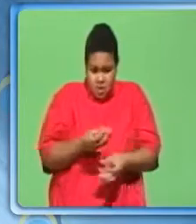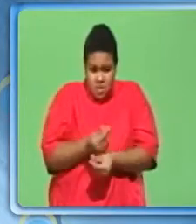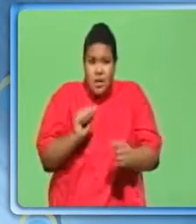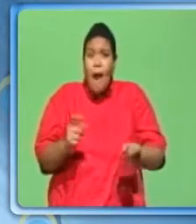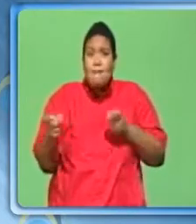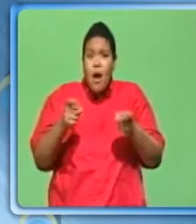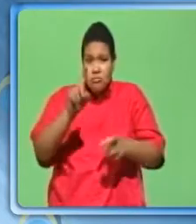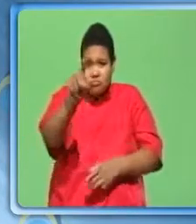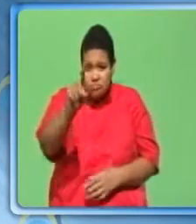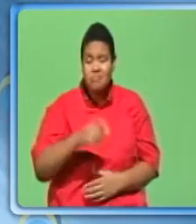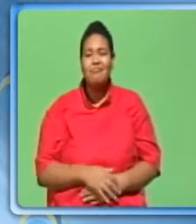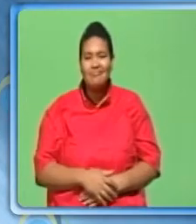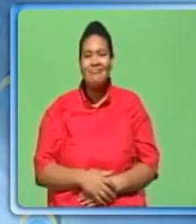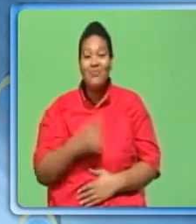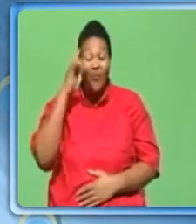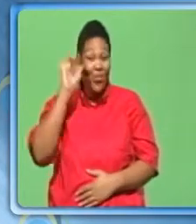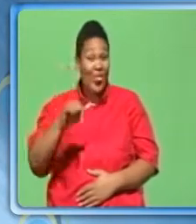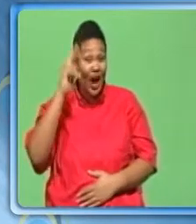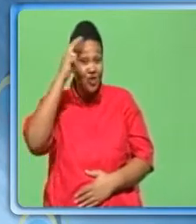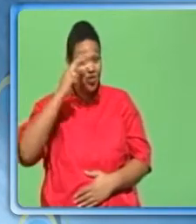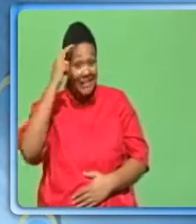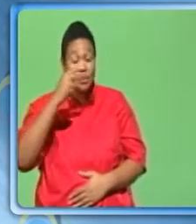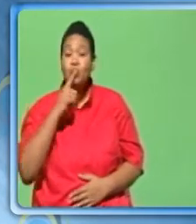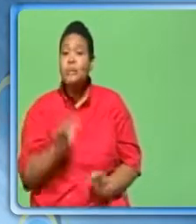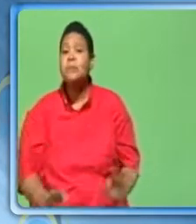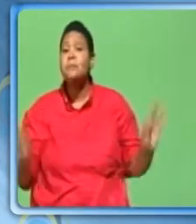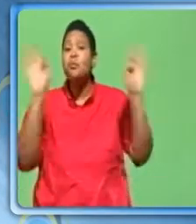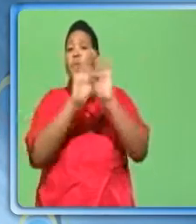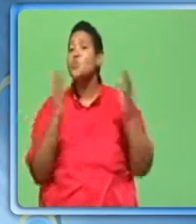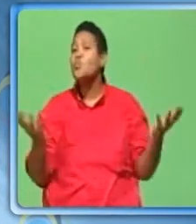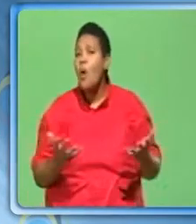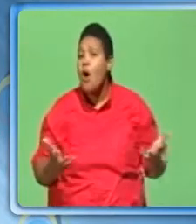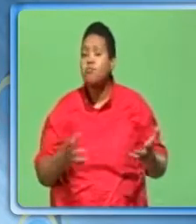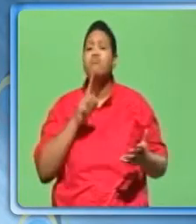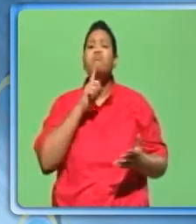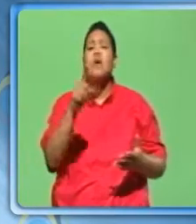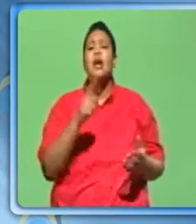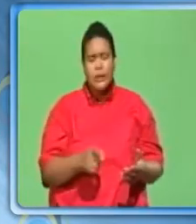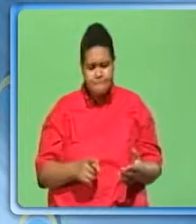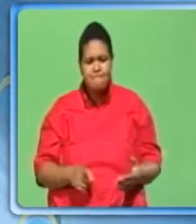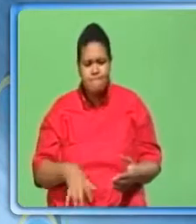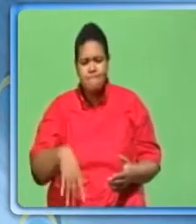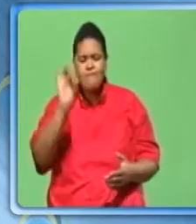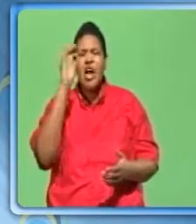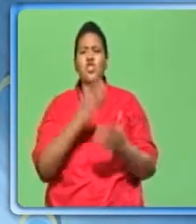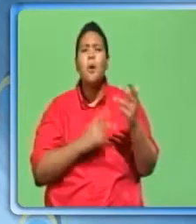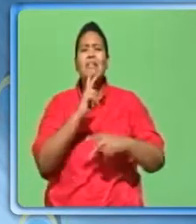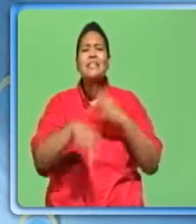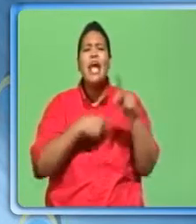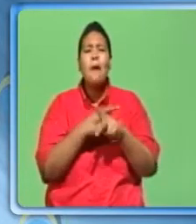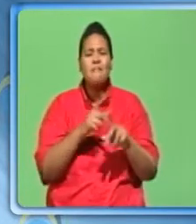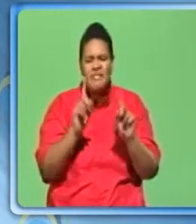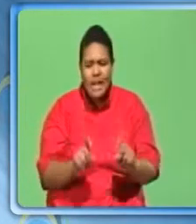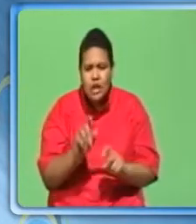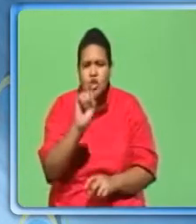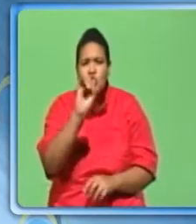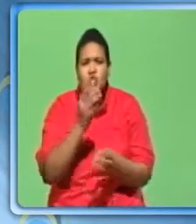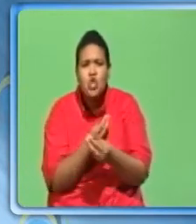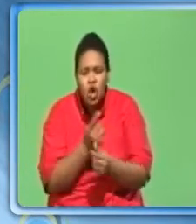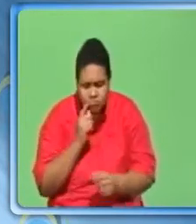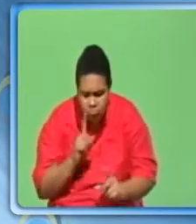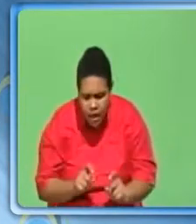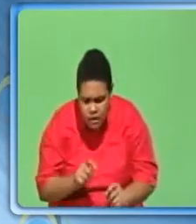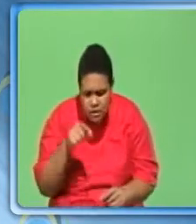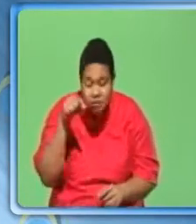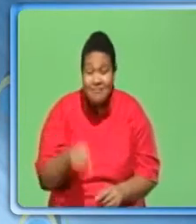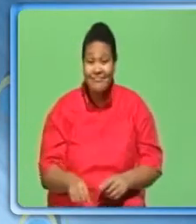carry. For this reason, it is very important to perform some type of soil test.